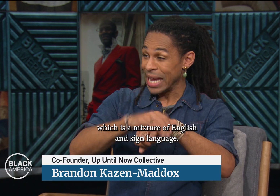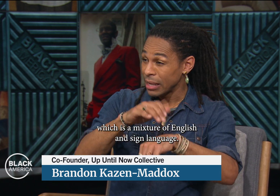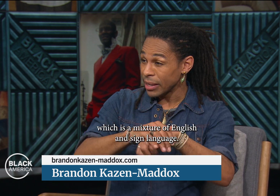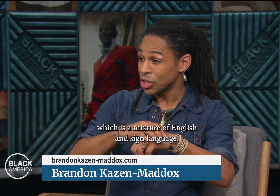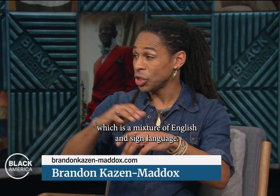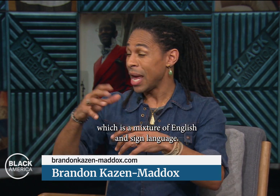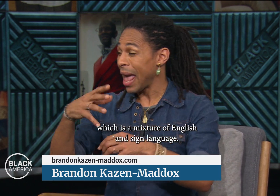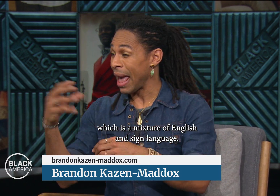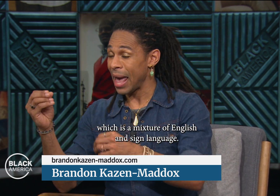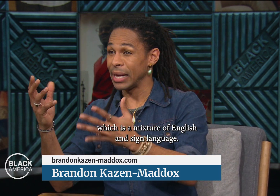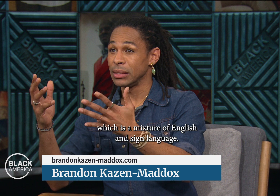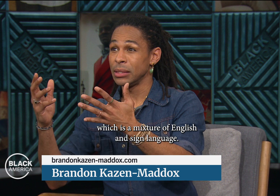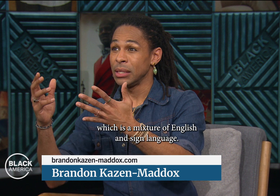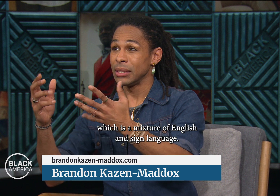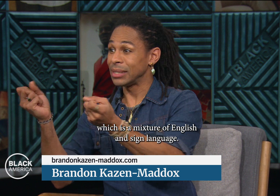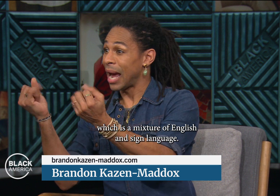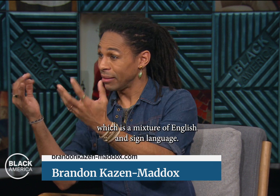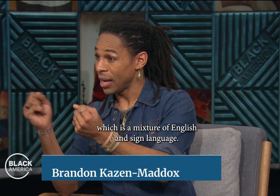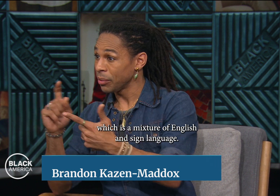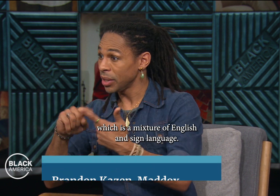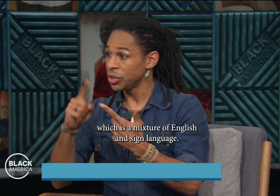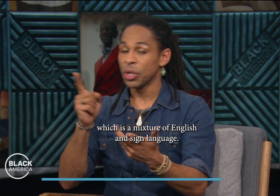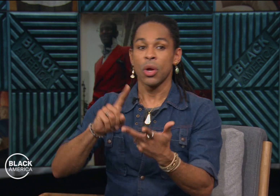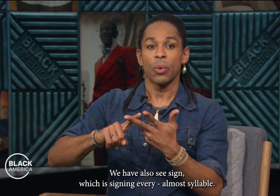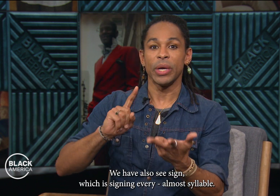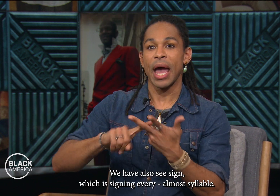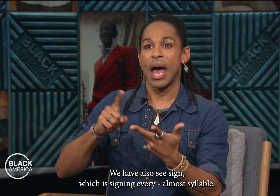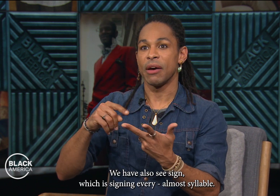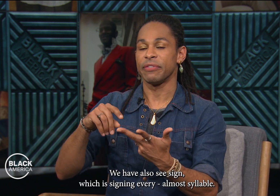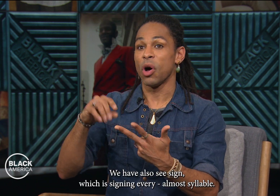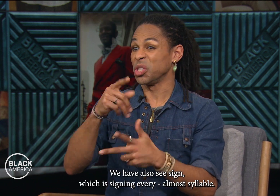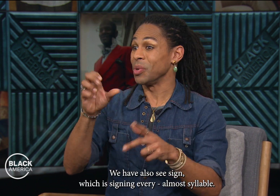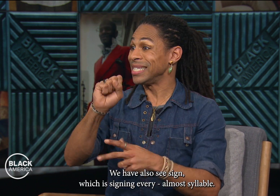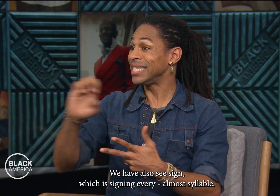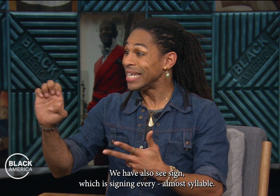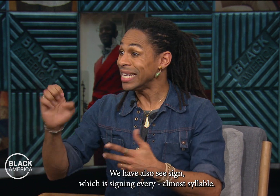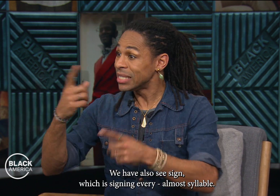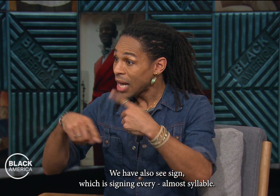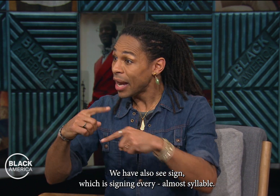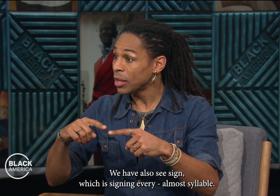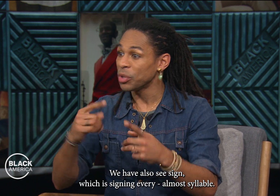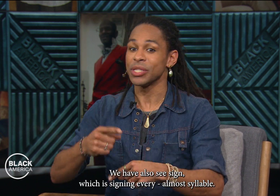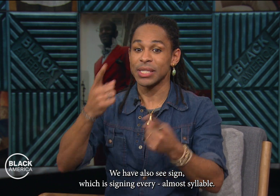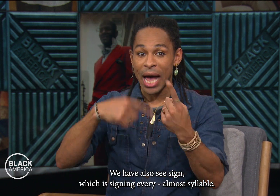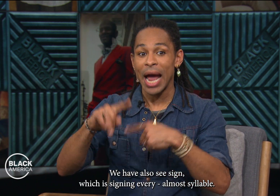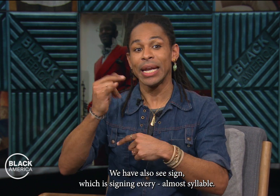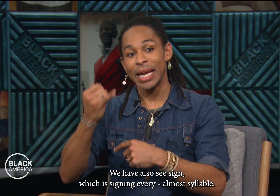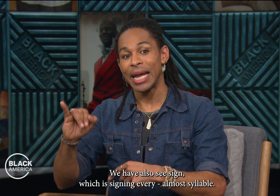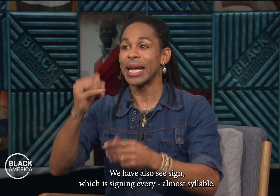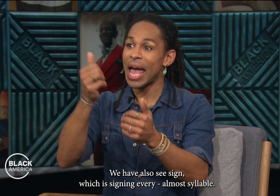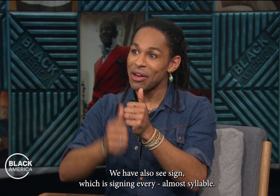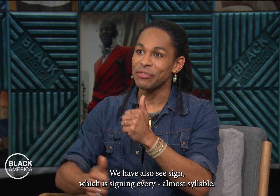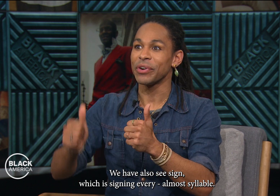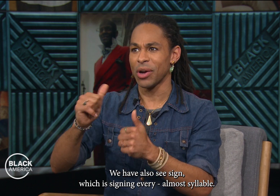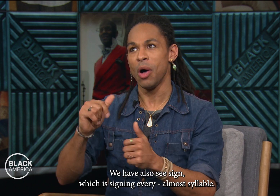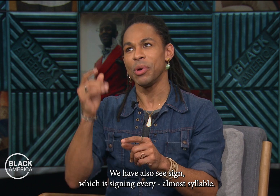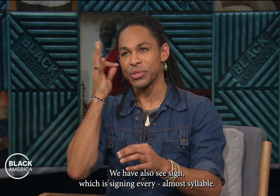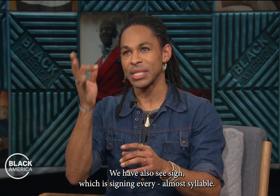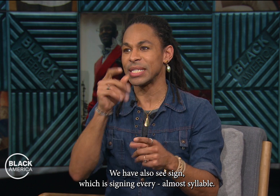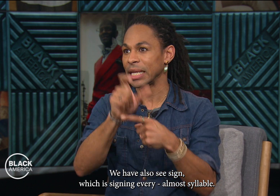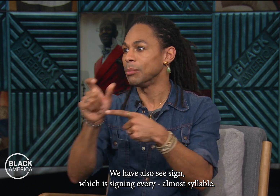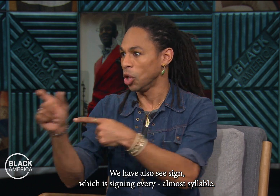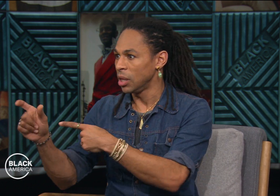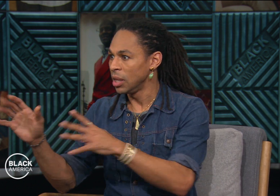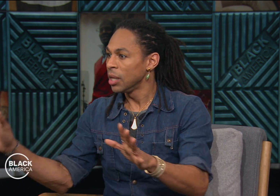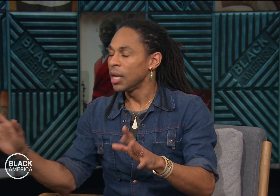of English and sign language. We have also C sign, which is signing every